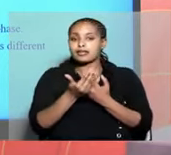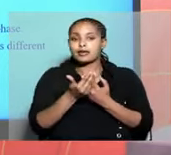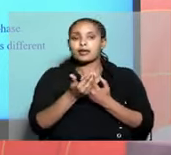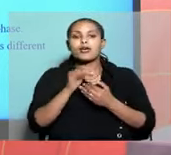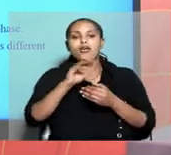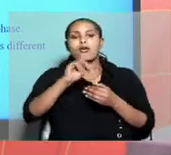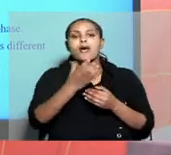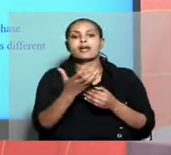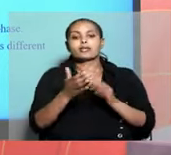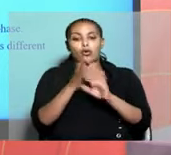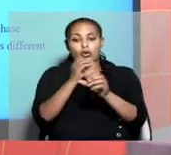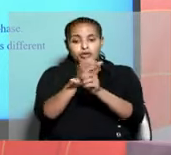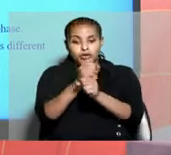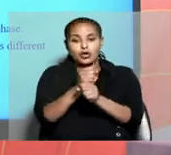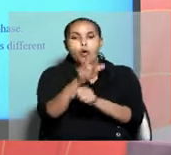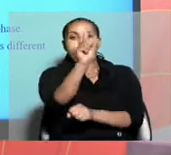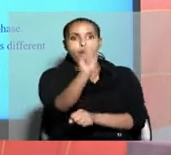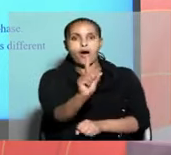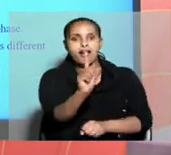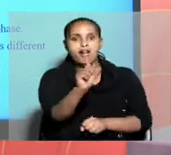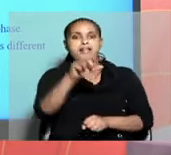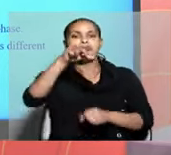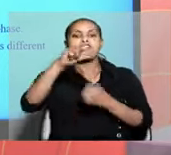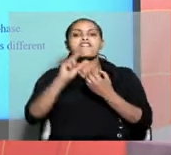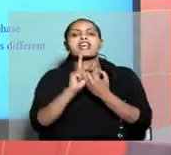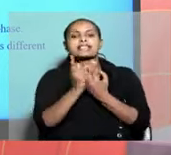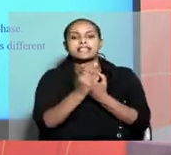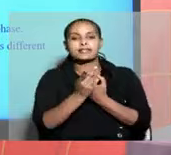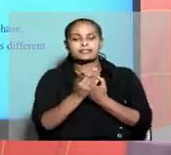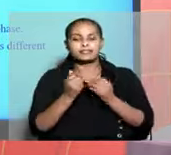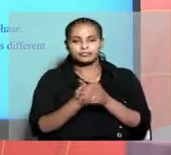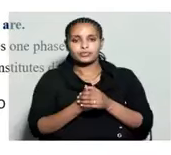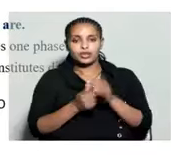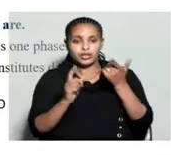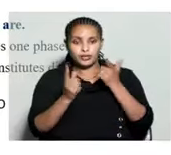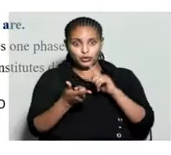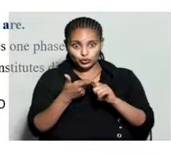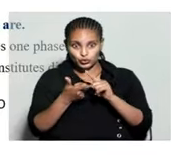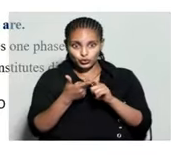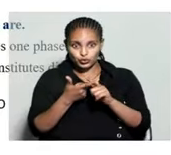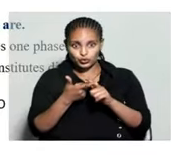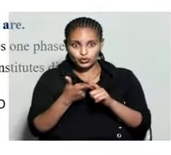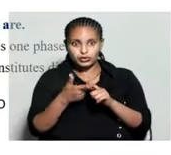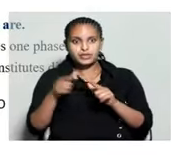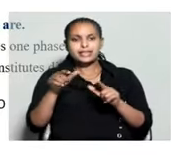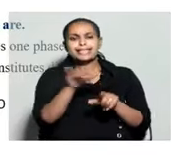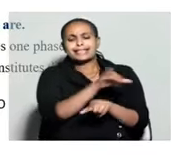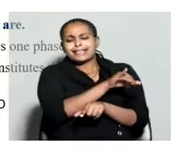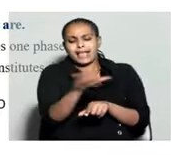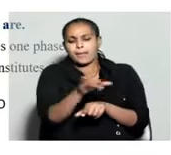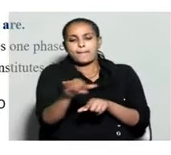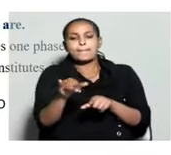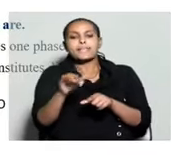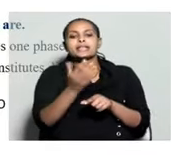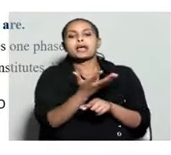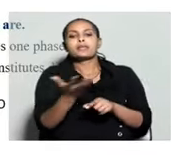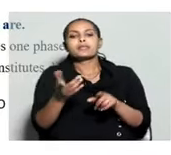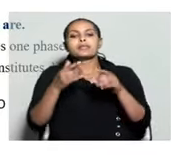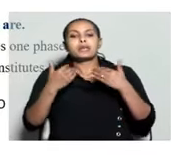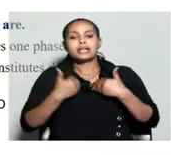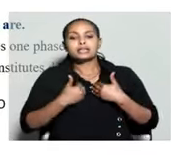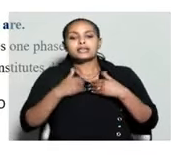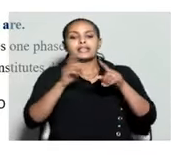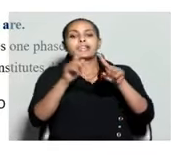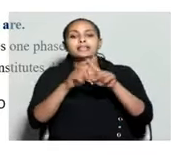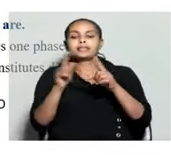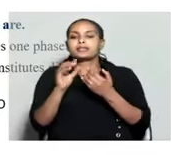of matter constitutes one phase. 2. Same substances present in different